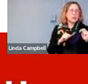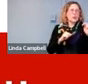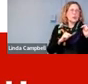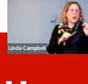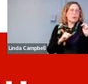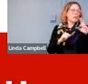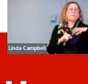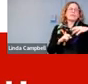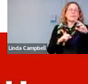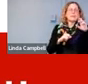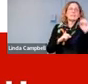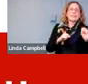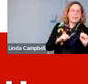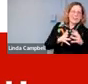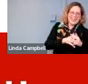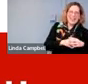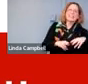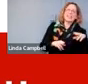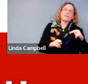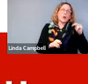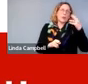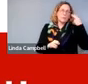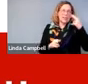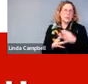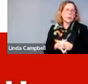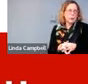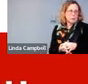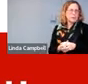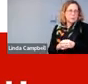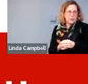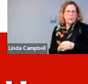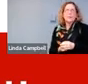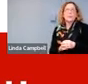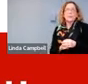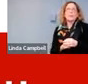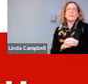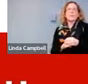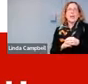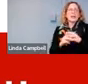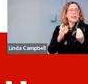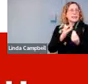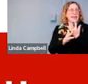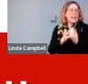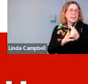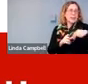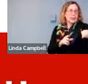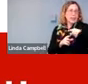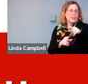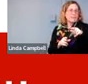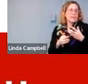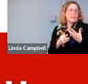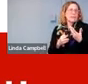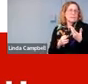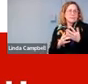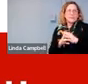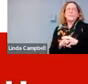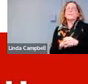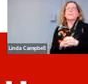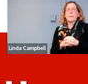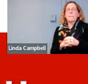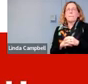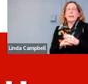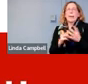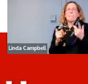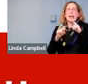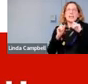It's from southern states and northern Mexico originally. It's culture